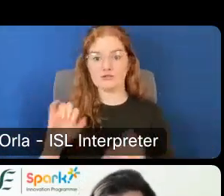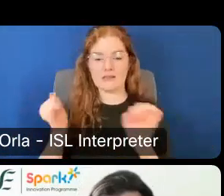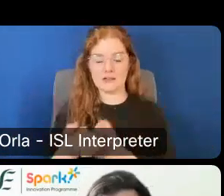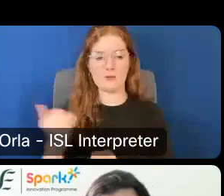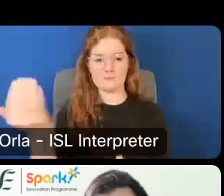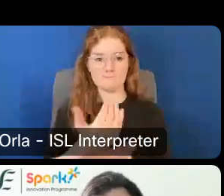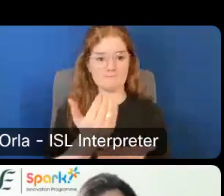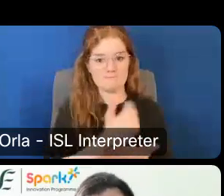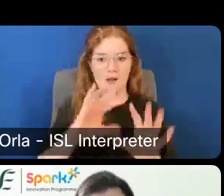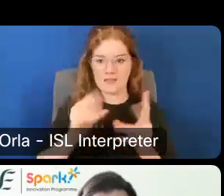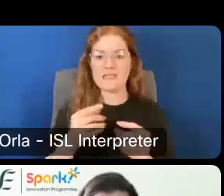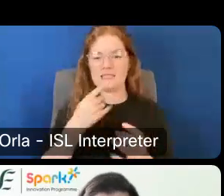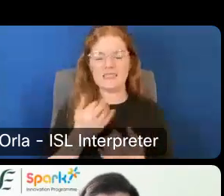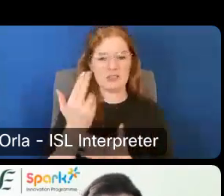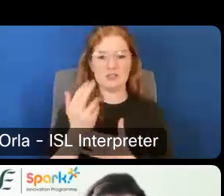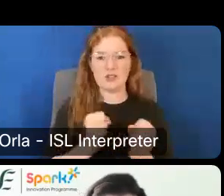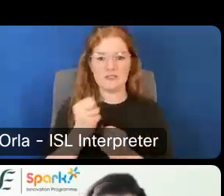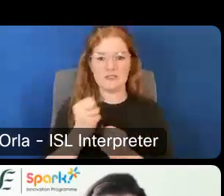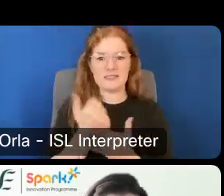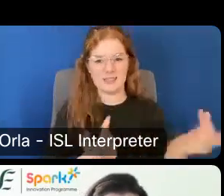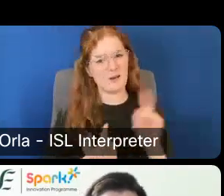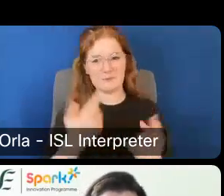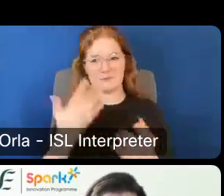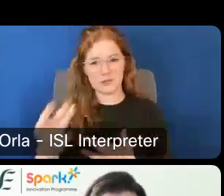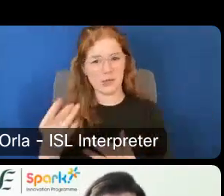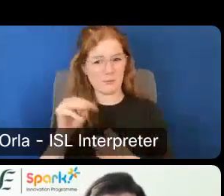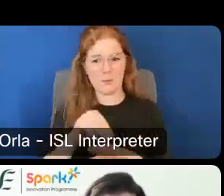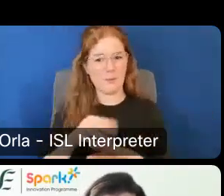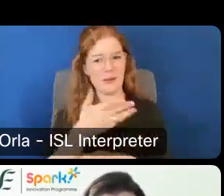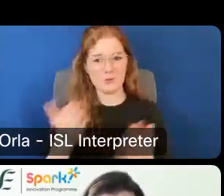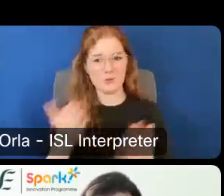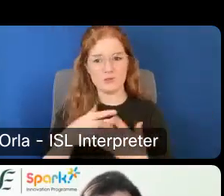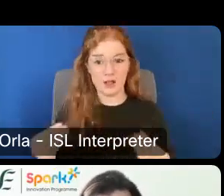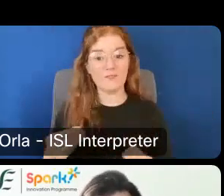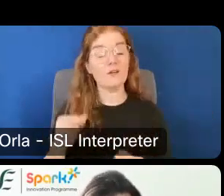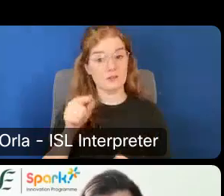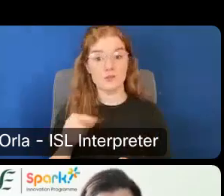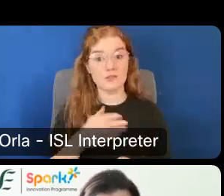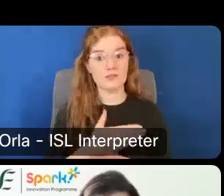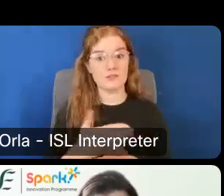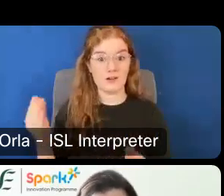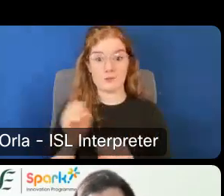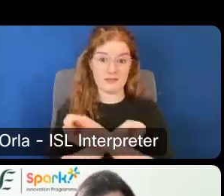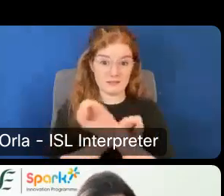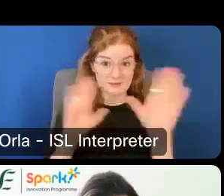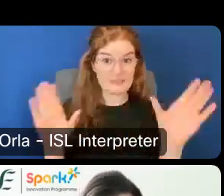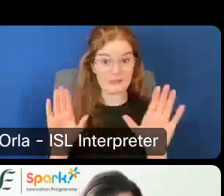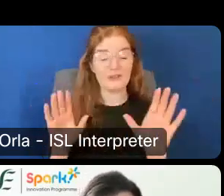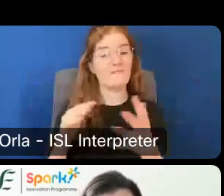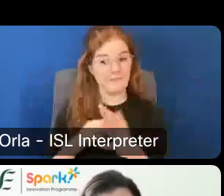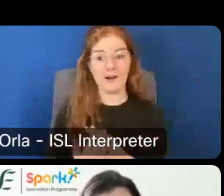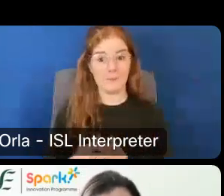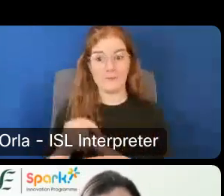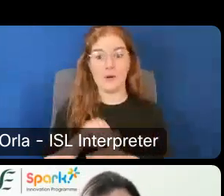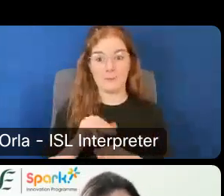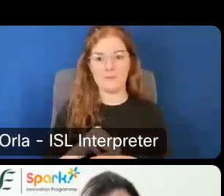designers to come and examine this problem. And this wicked problem really began to show its complexity